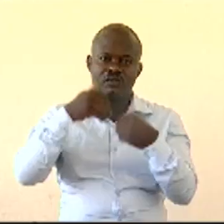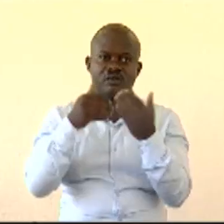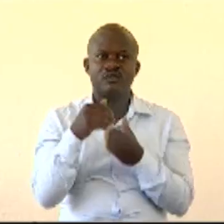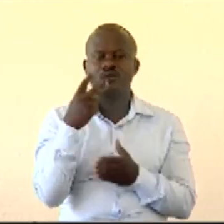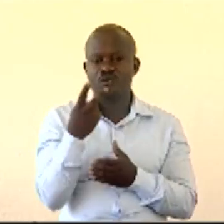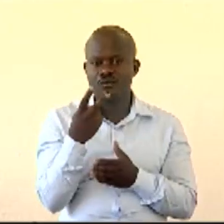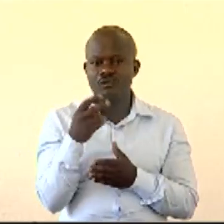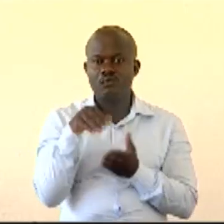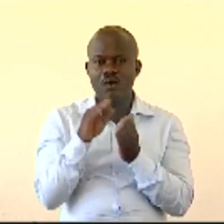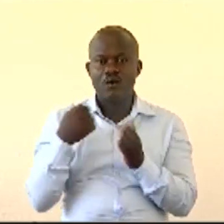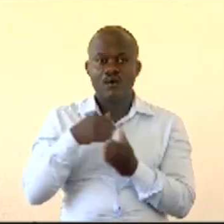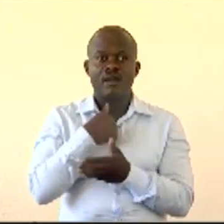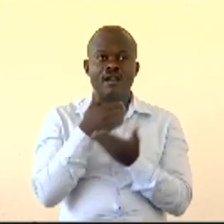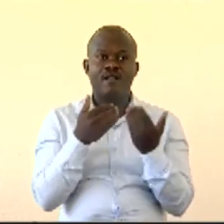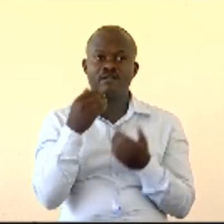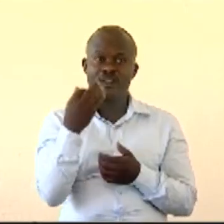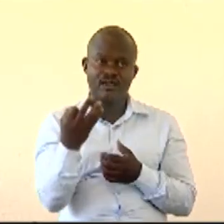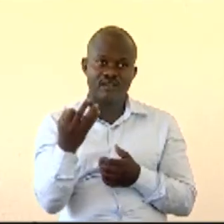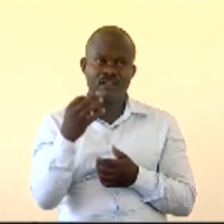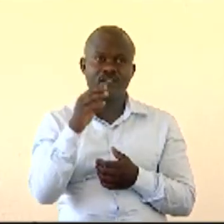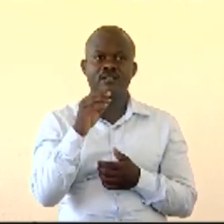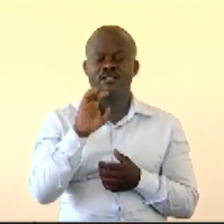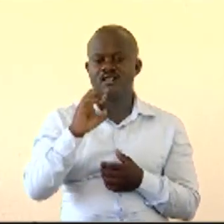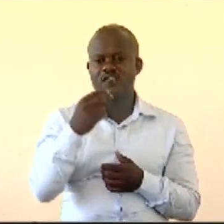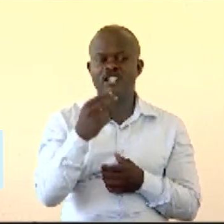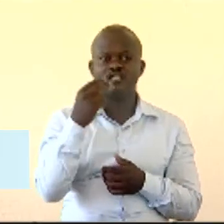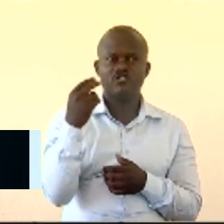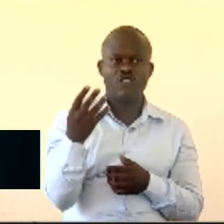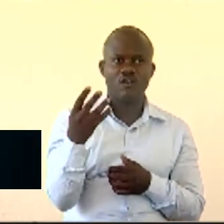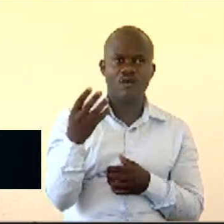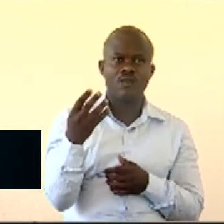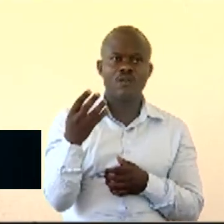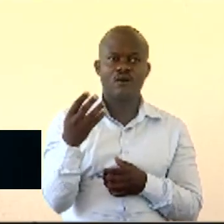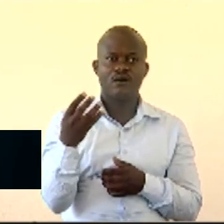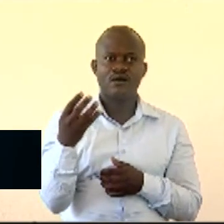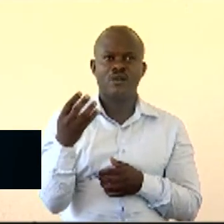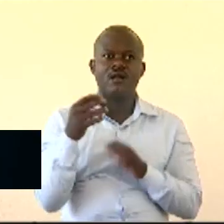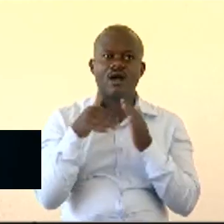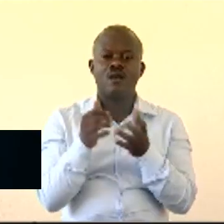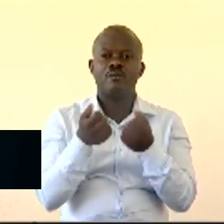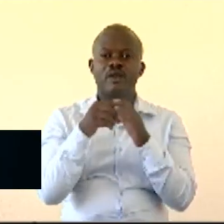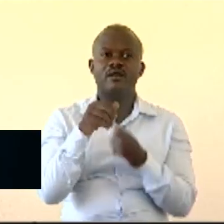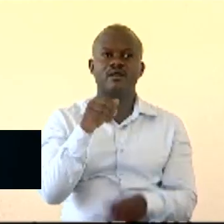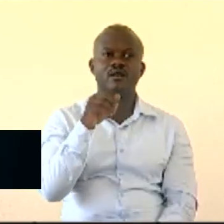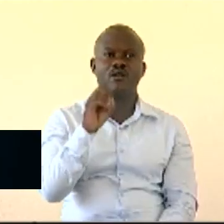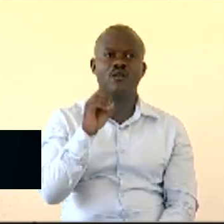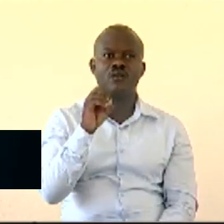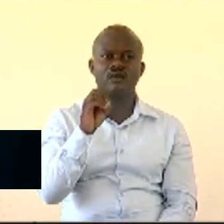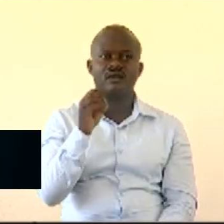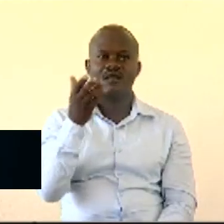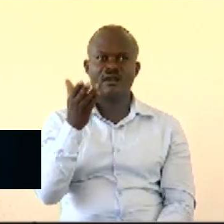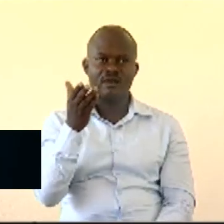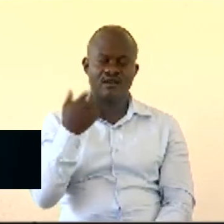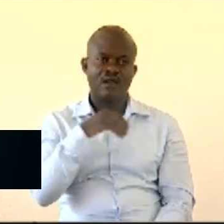say that I have 3 moles of CH4. How many moles of oxygen am